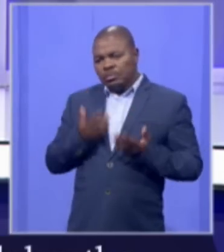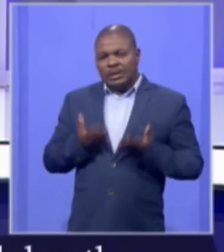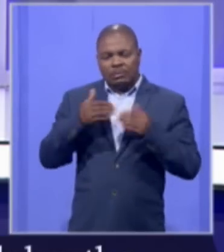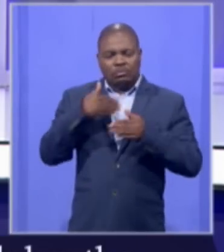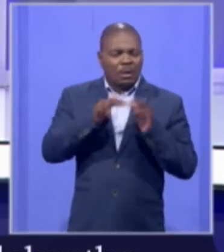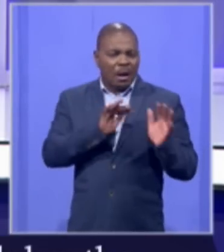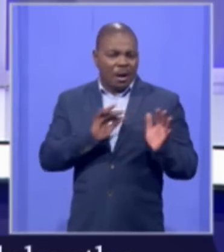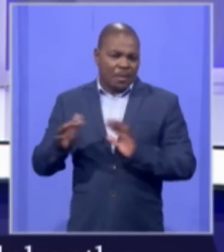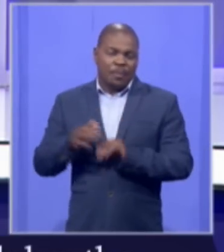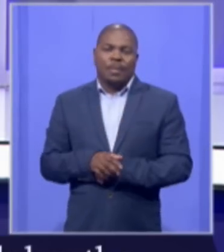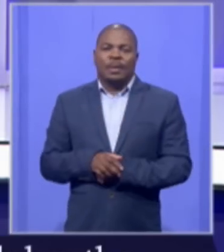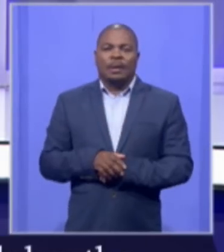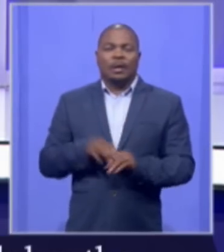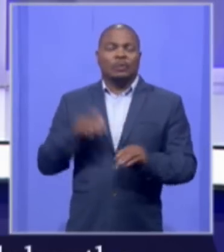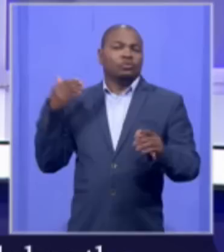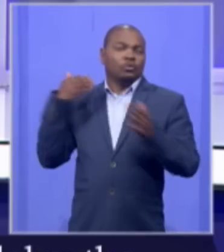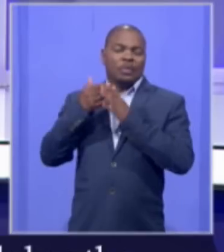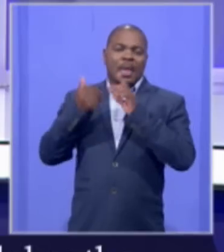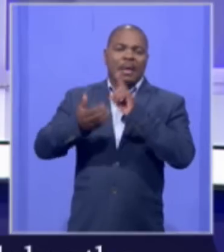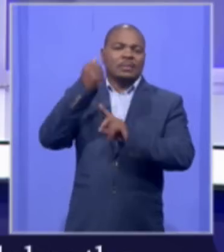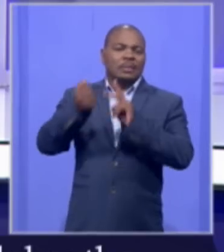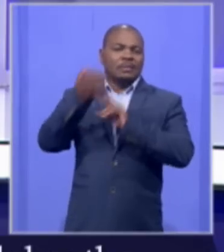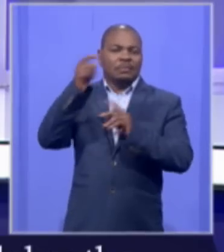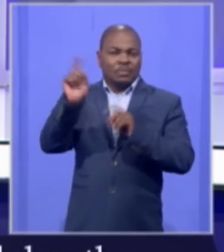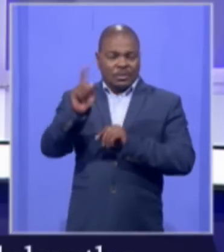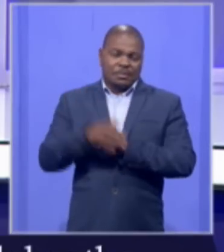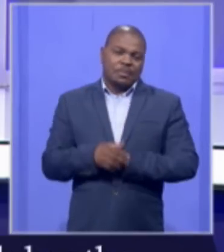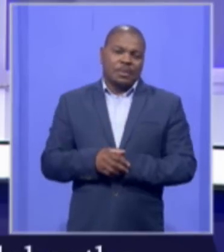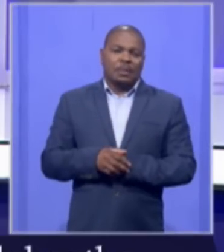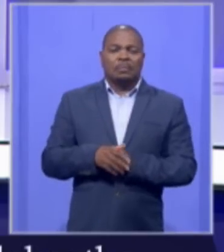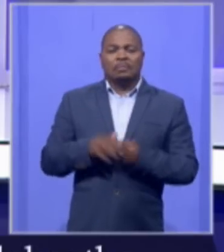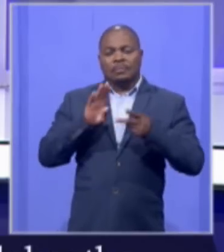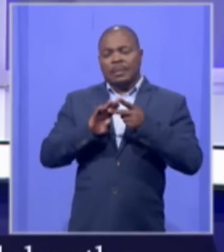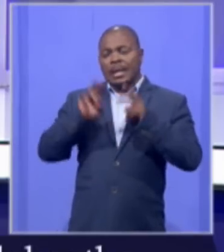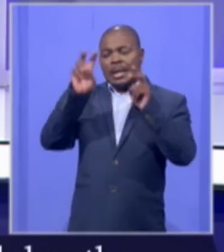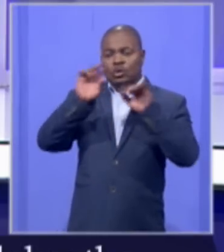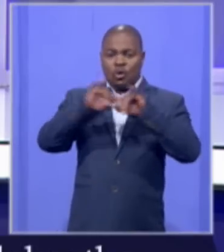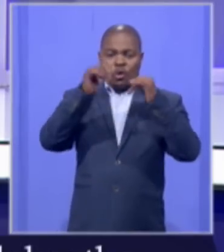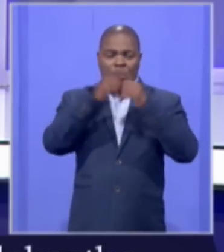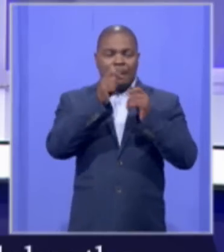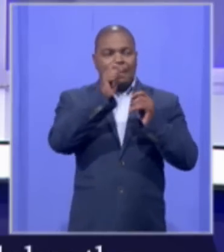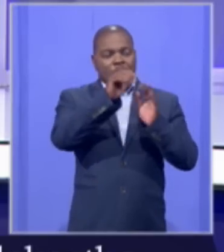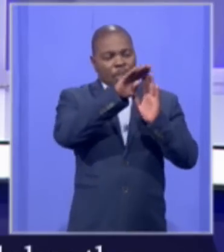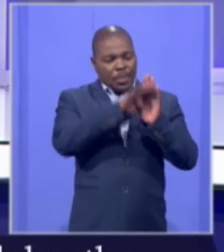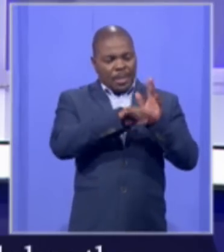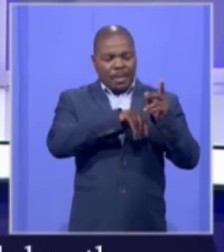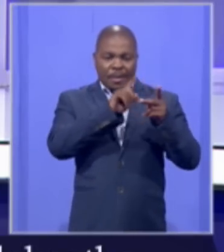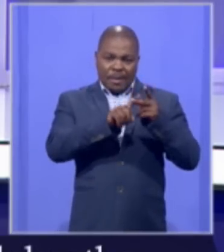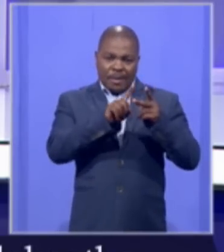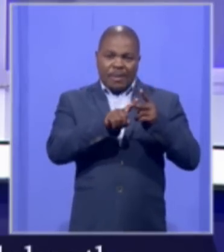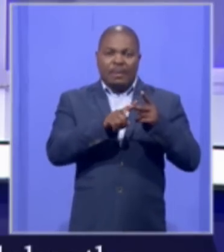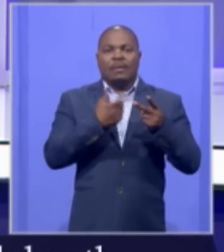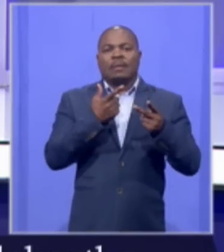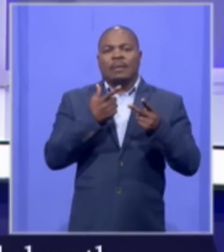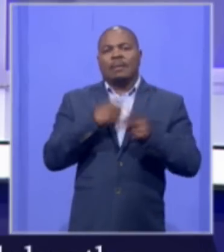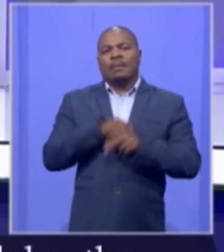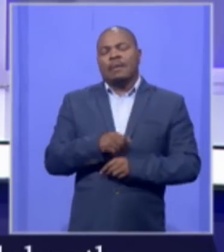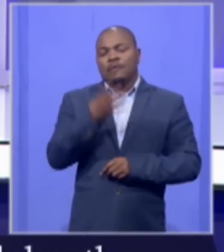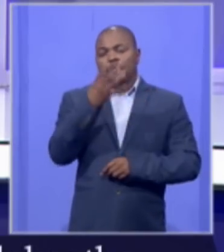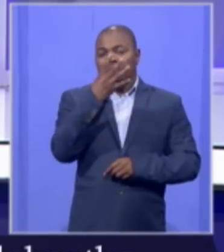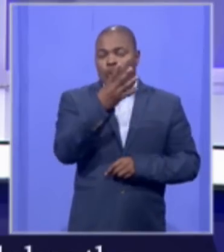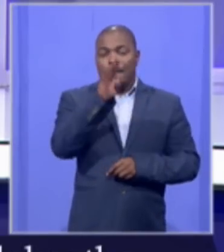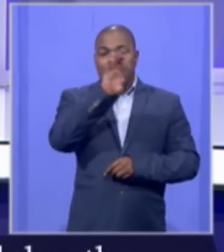ditirelo. Diphihlelelo tšeo di fihleletšwego go akaretšwa go fokotšwa ga ditefelo tša Eskom le go phumula sekoloto sa go balla go dibilione tše 4